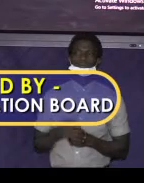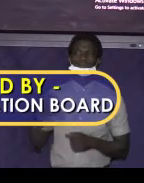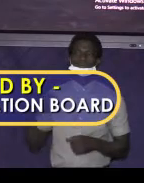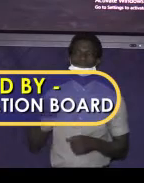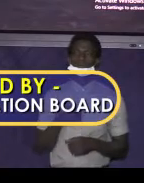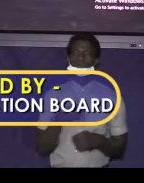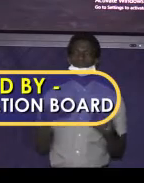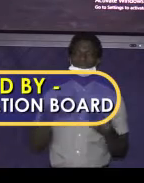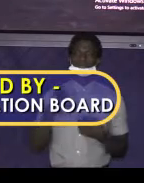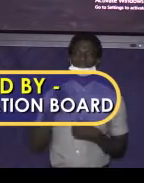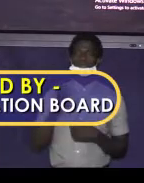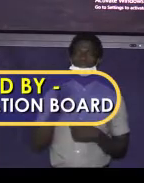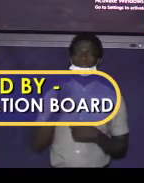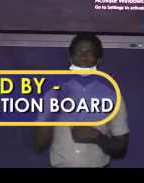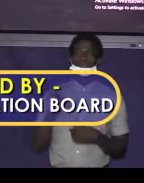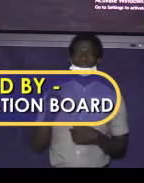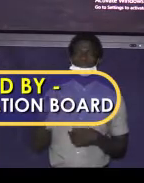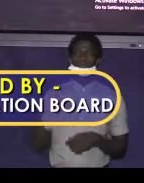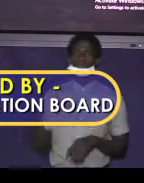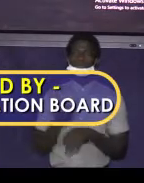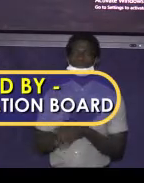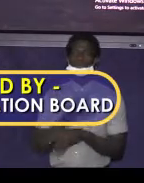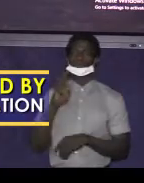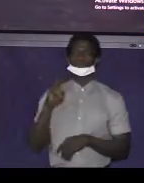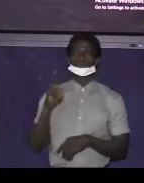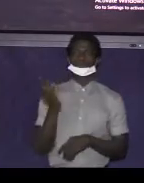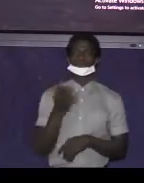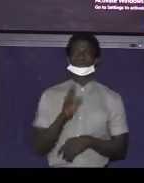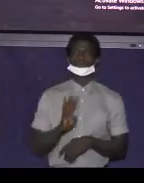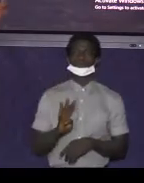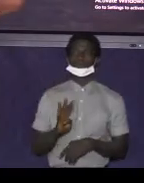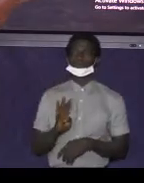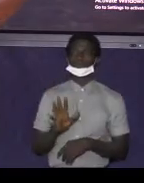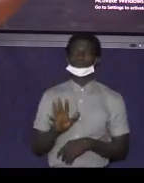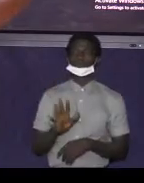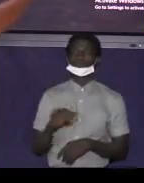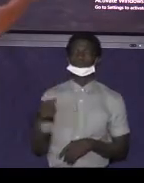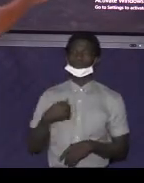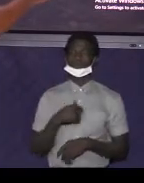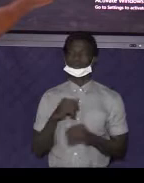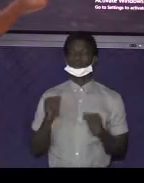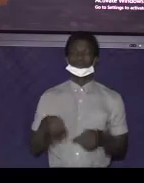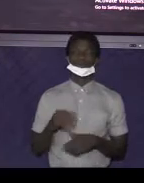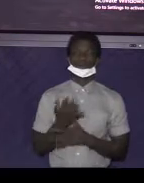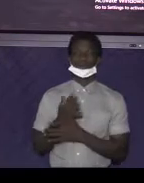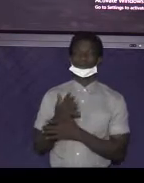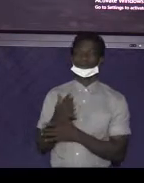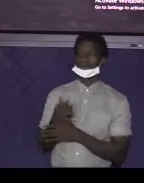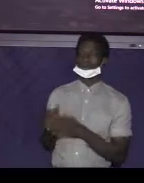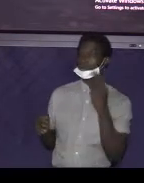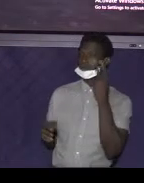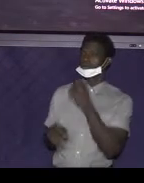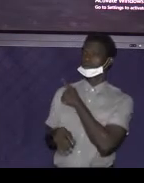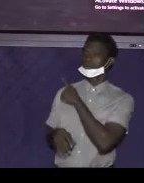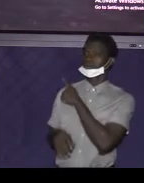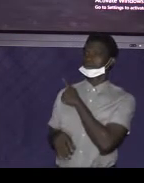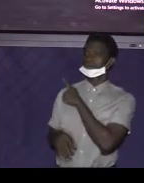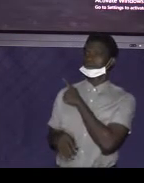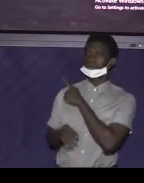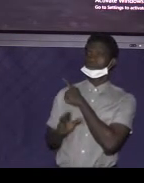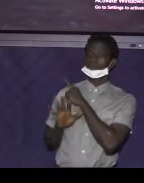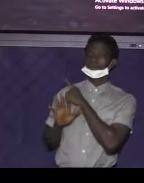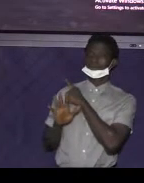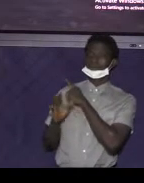Okay, so we have 400 kilometers times 2 over 5. Now we can resolve this. 5 goes in 1, 5 goes in 40,